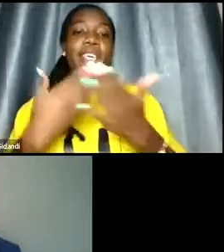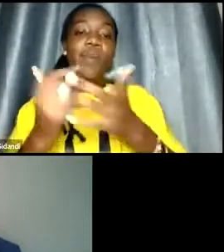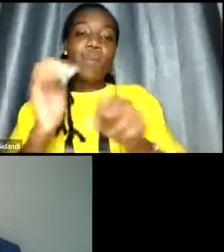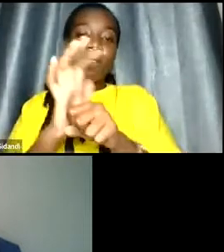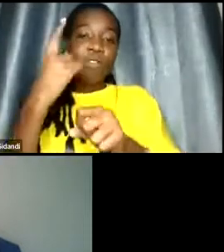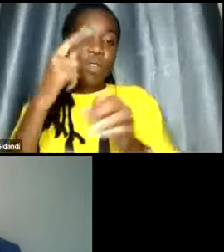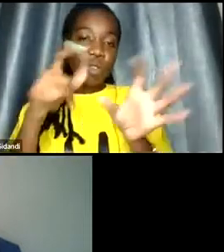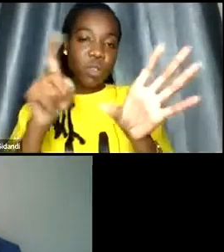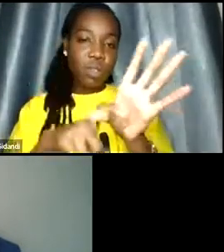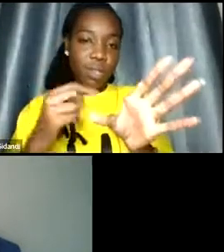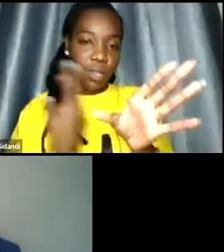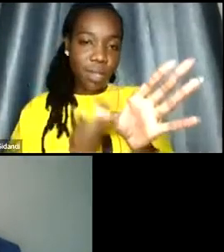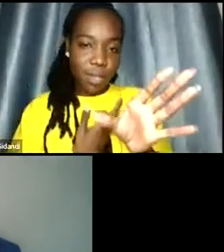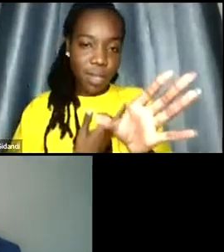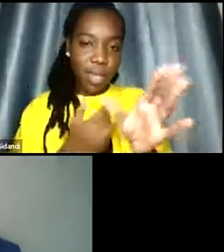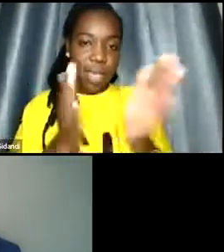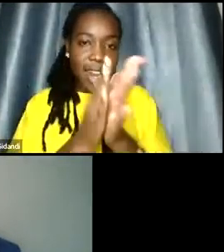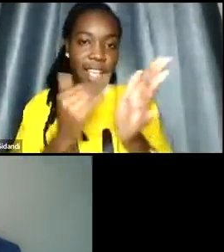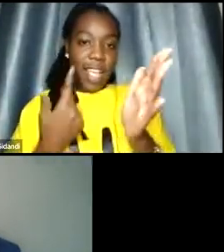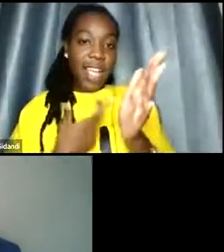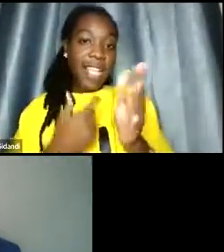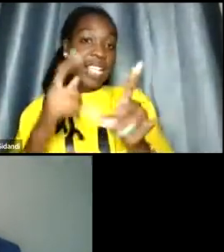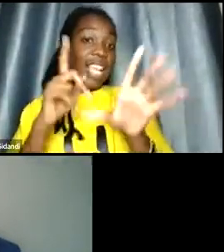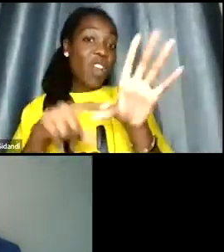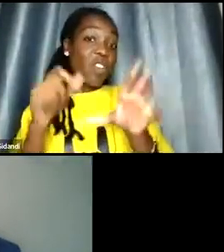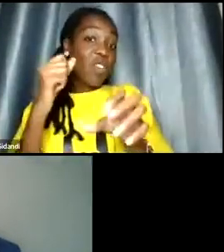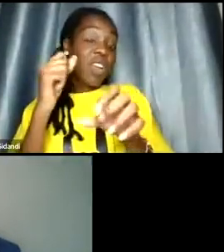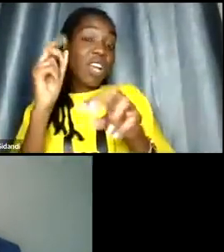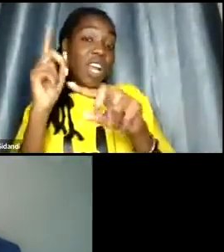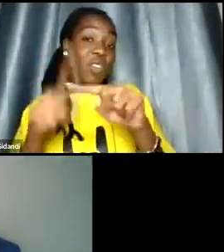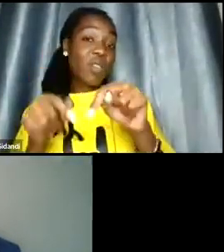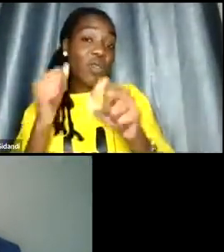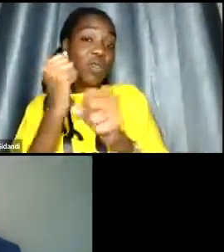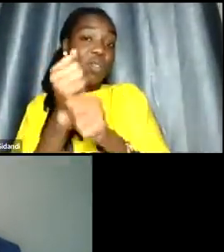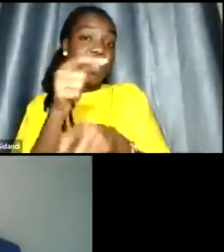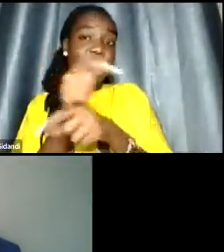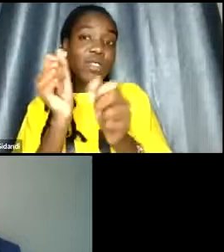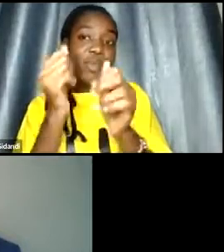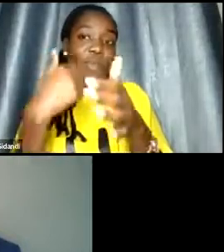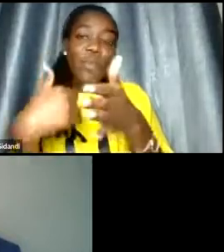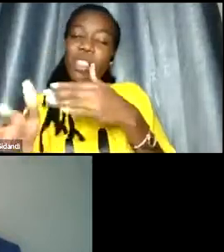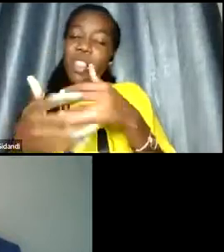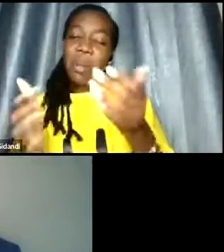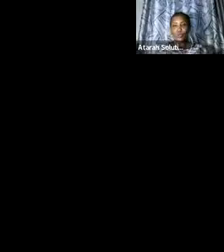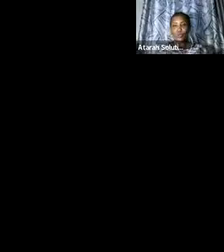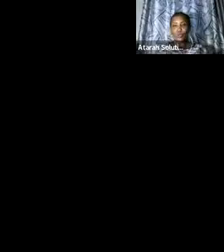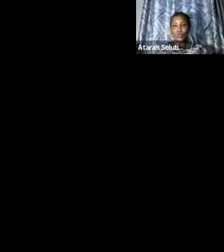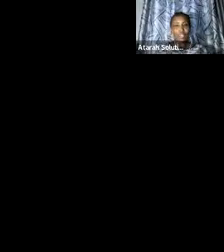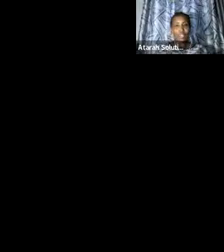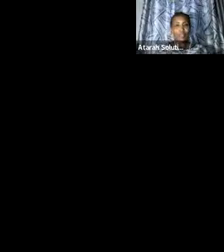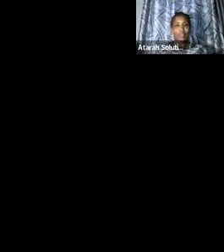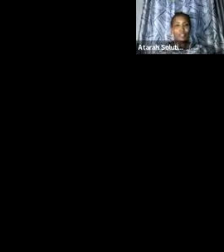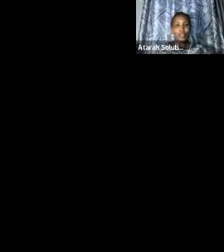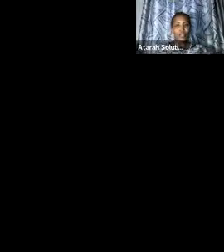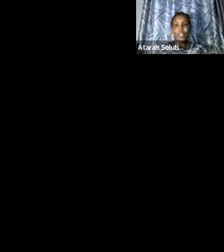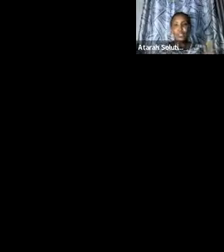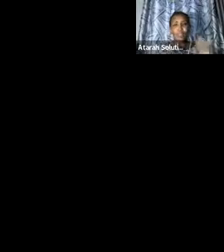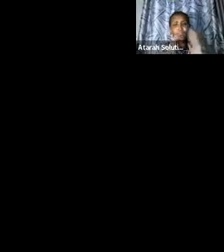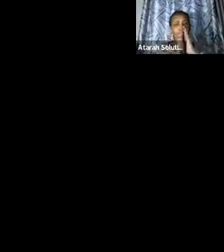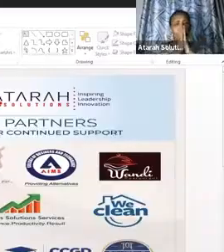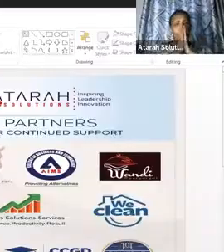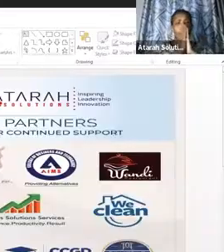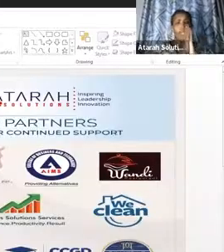And yeah, we cannot do this without the help of our partners. Allow me just to quickly give them a shout